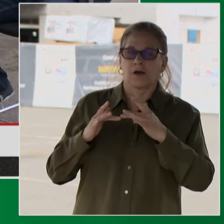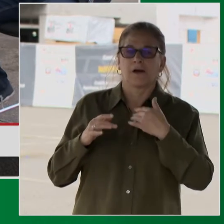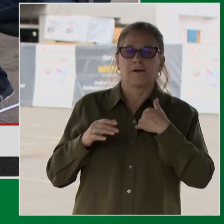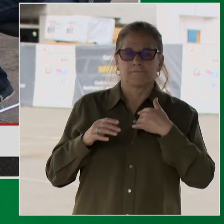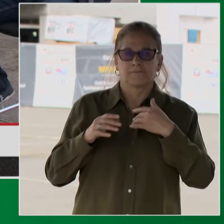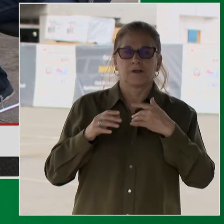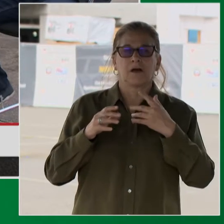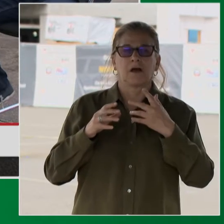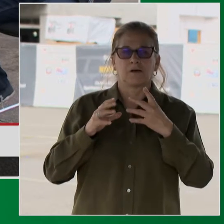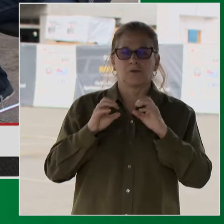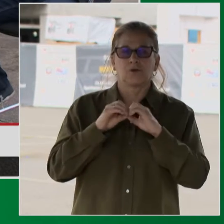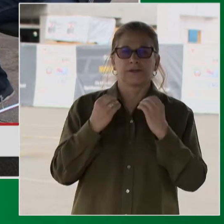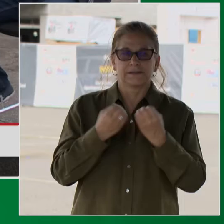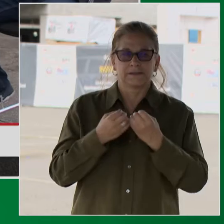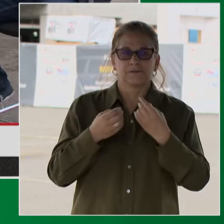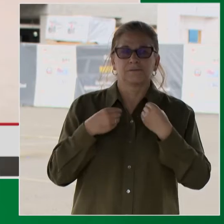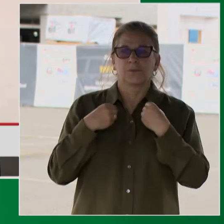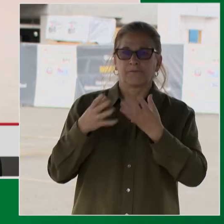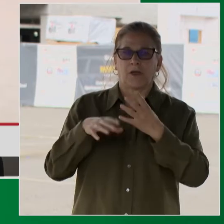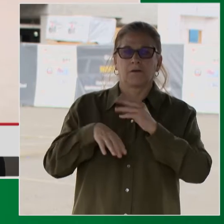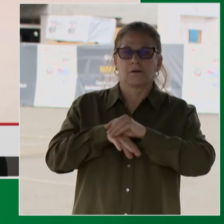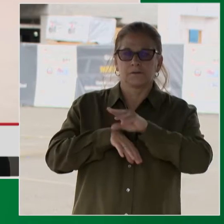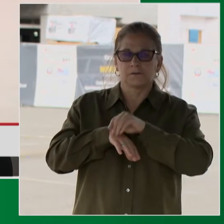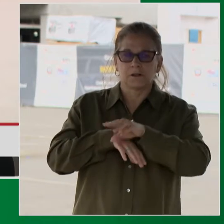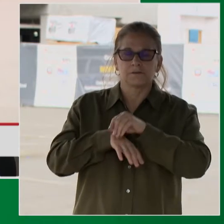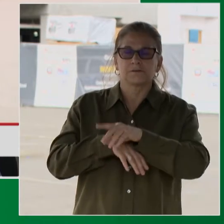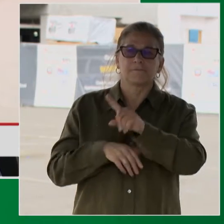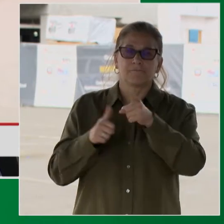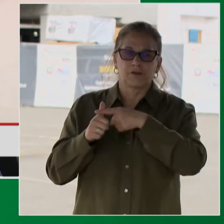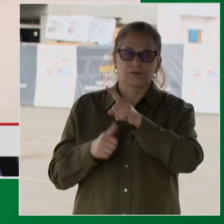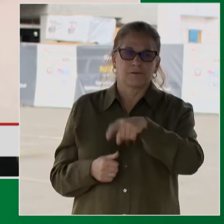housing counseling and where you make your initial application. You can go to